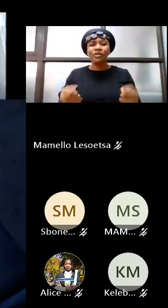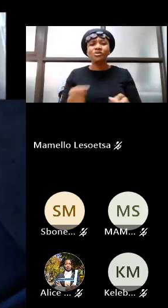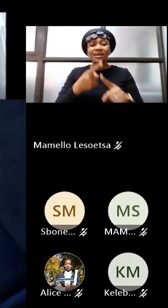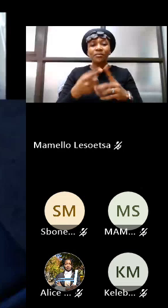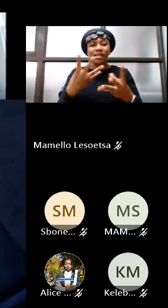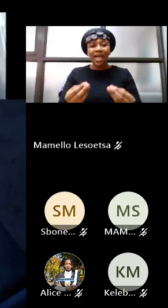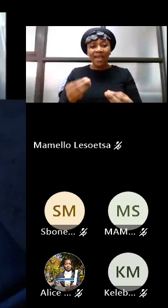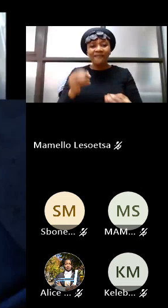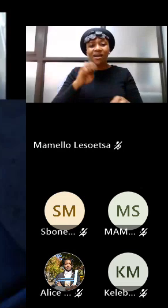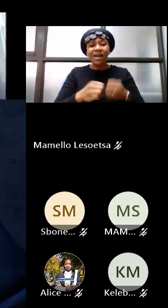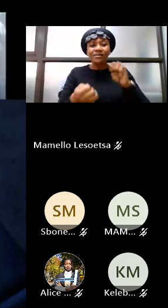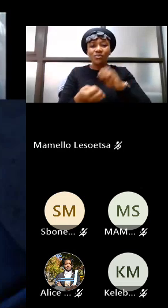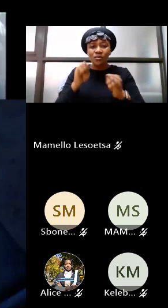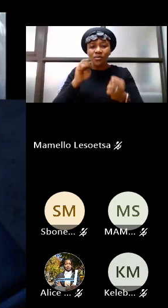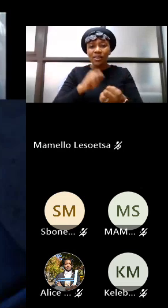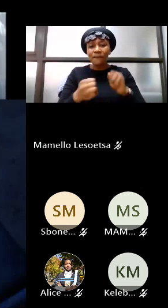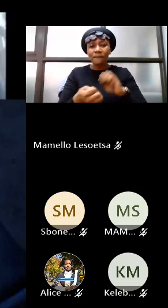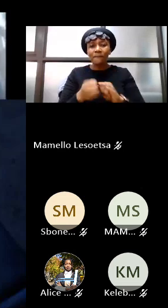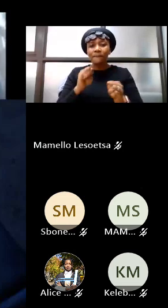problem in the pregnancy.